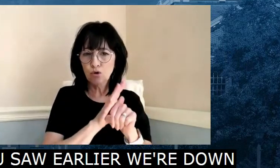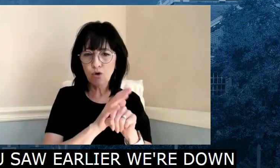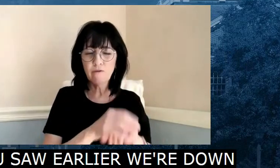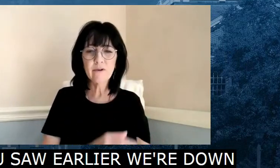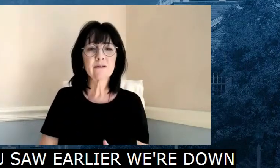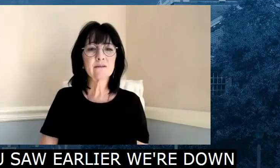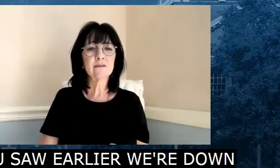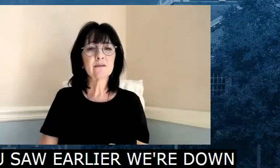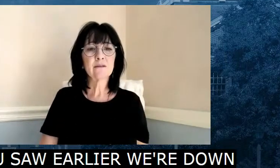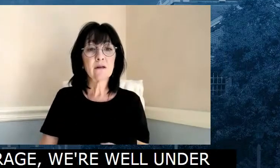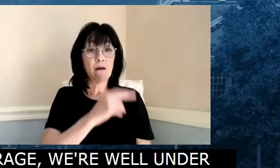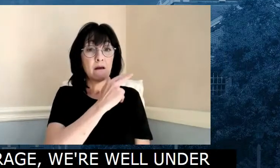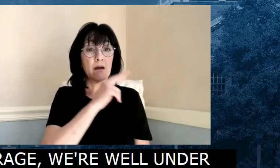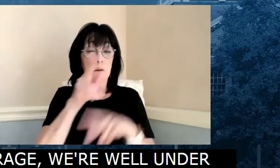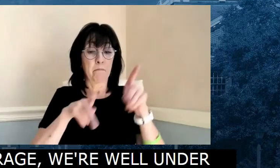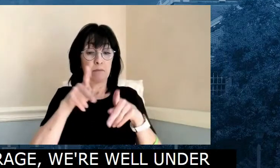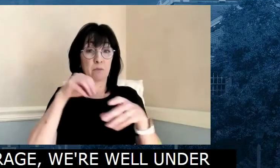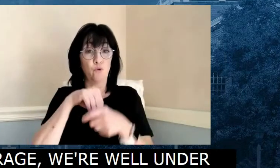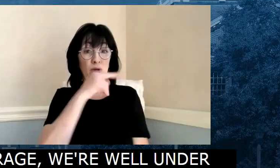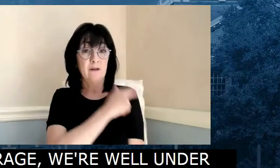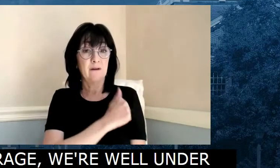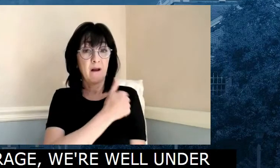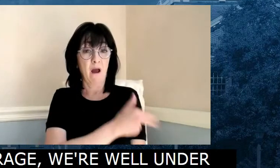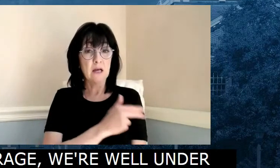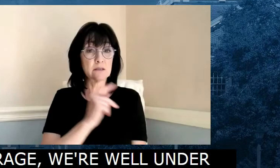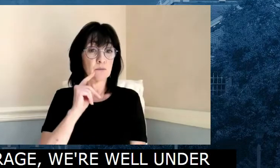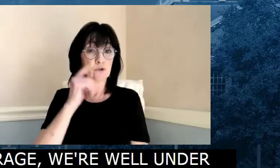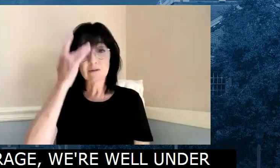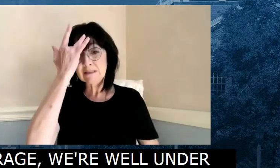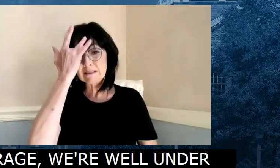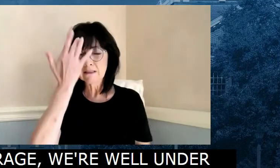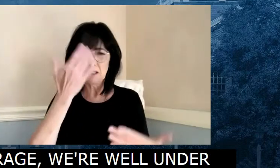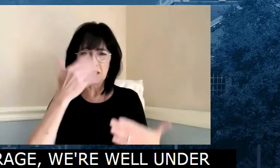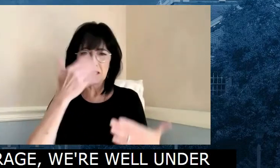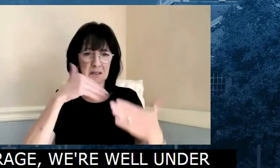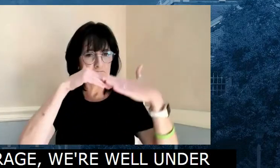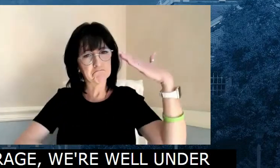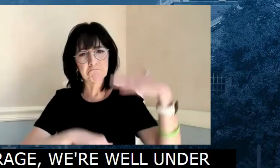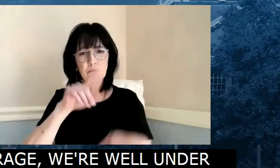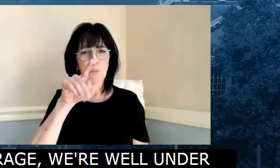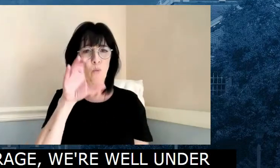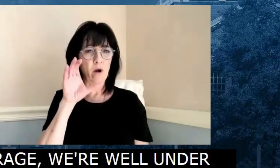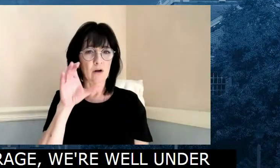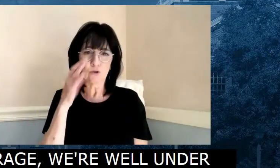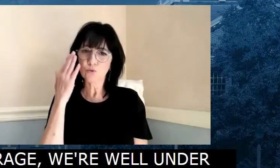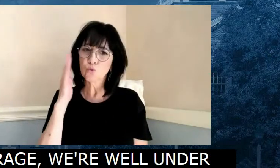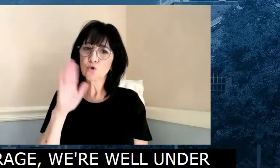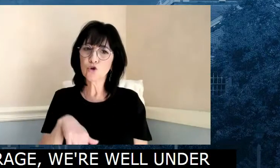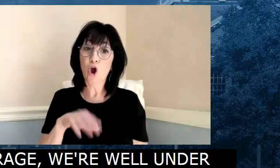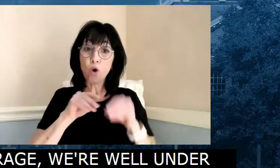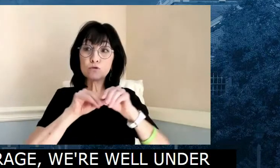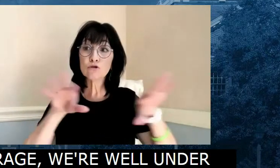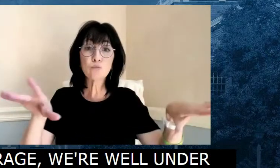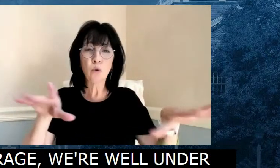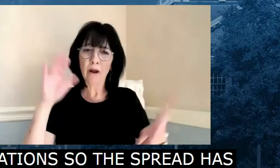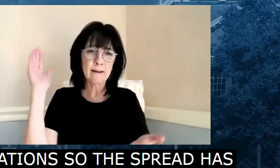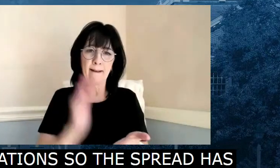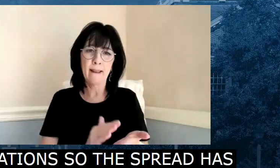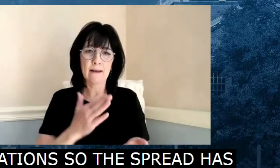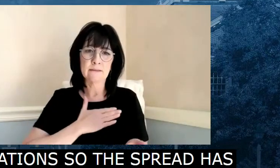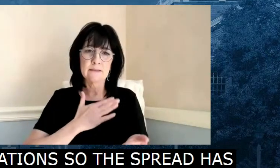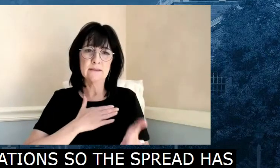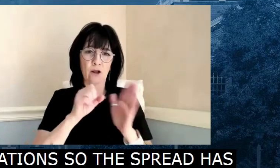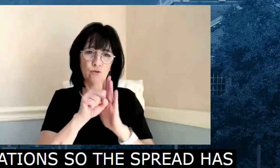100 hospitalizations. And so we know the spread has gone down in our state. We know that half our population